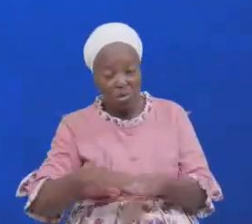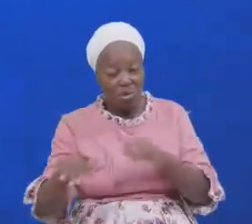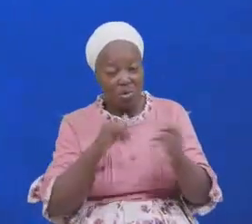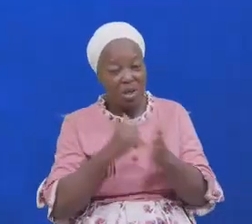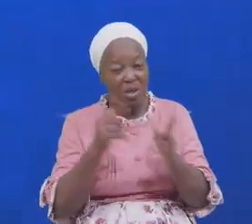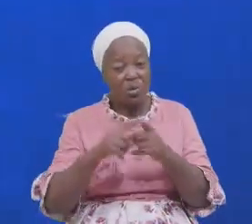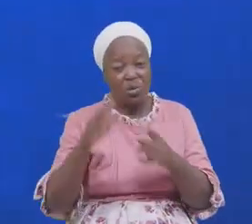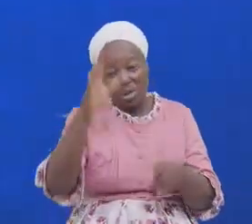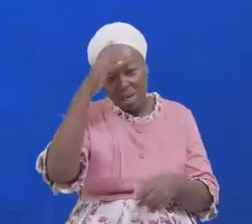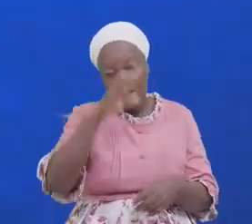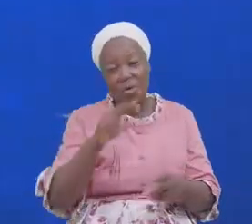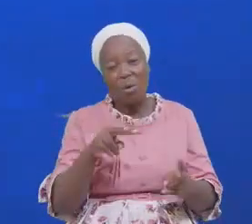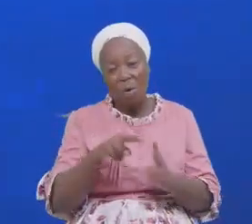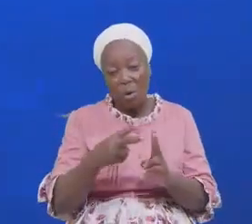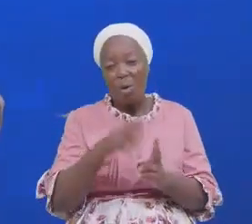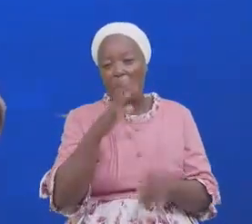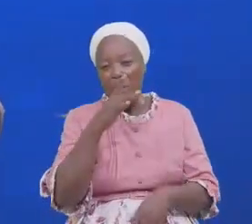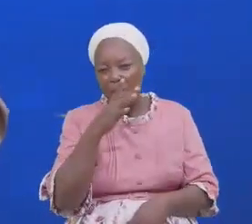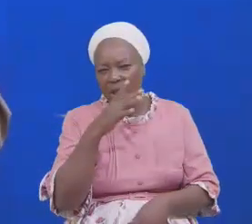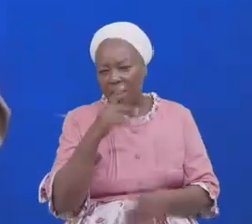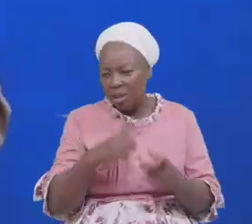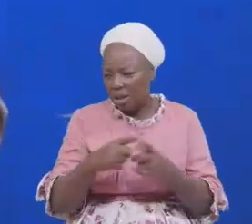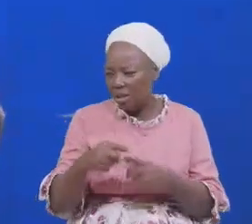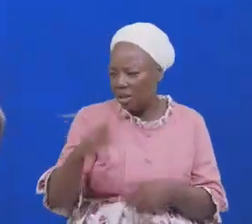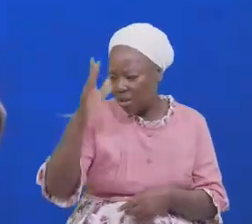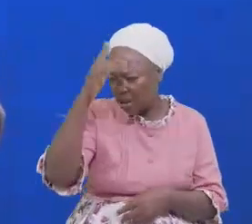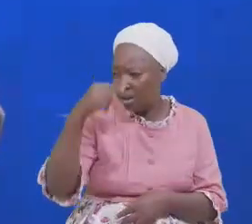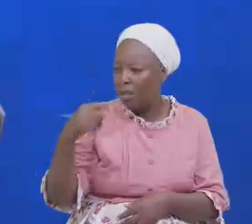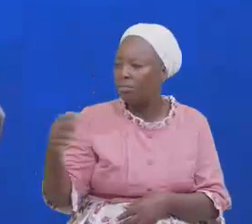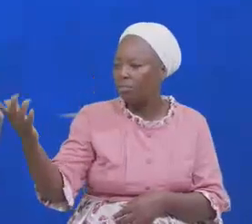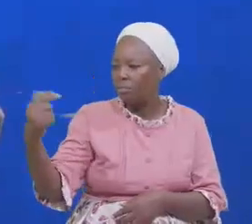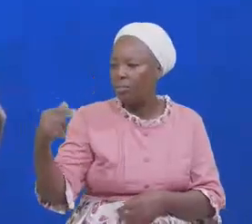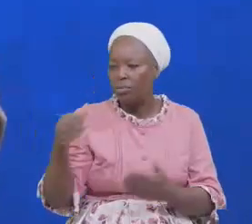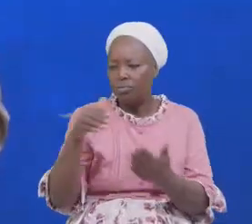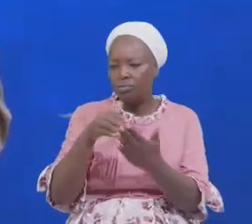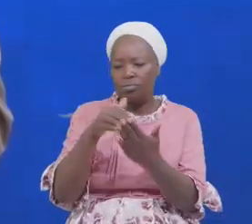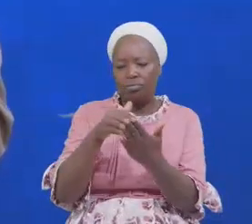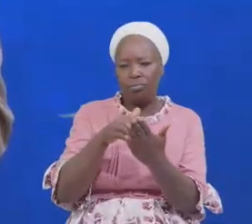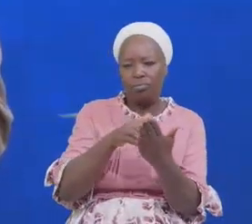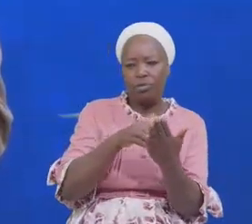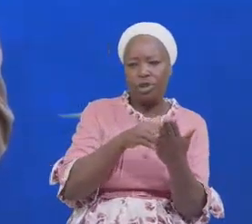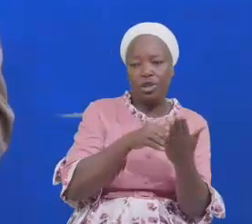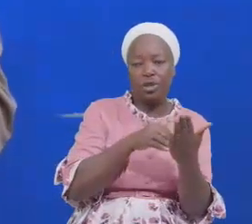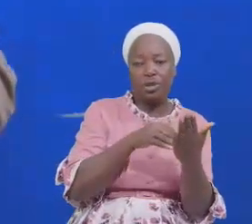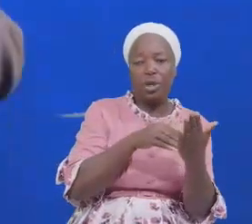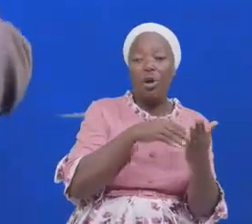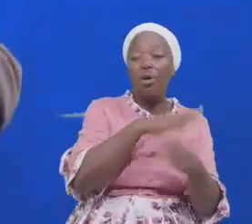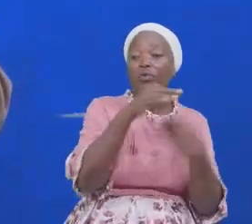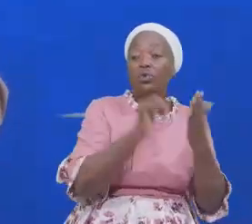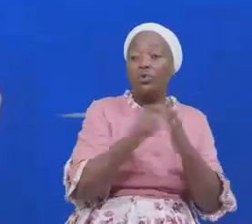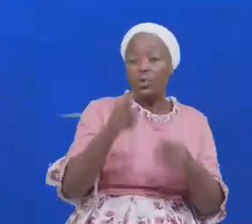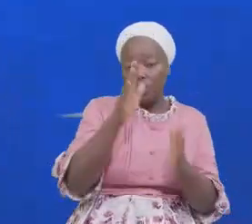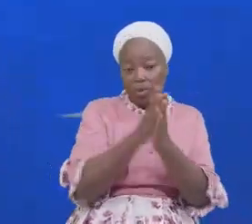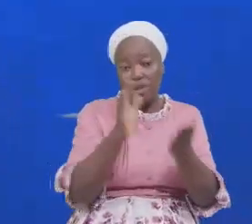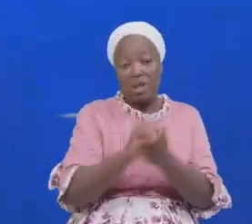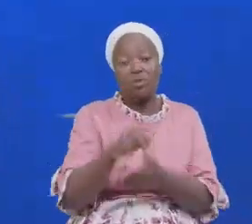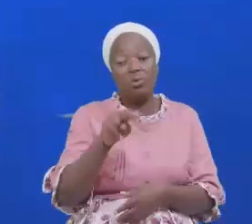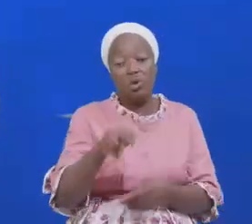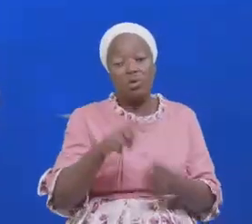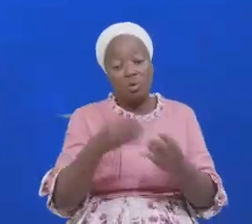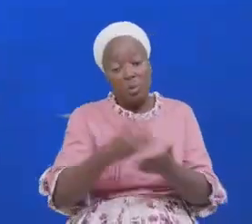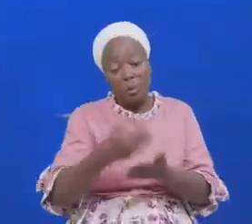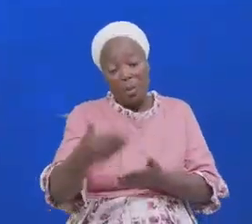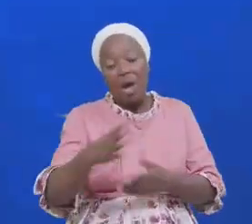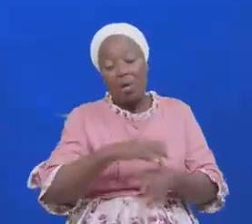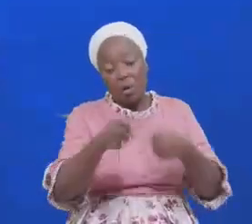Daddy said, all right, give me the list of those books you said you are to buy and get back to